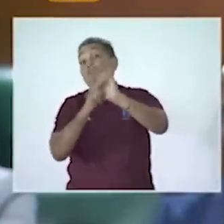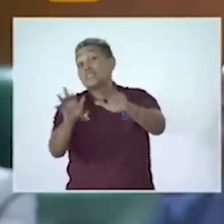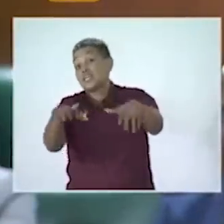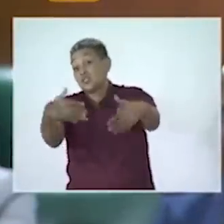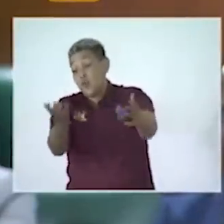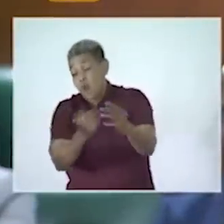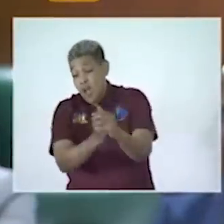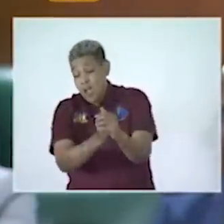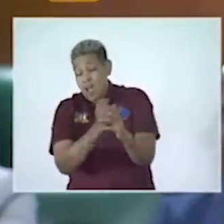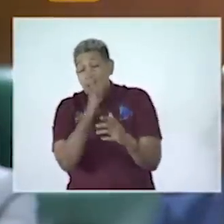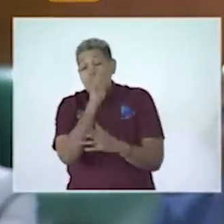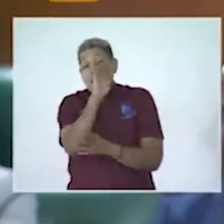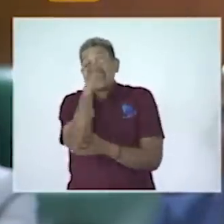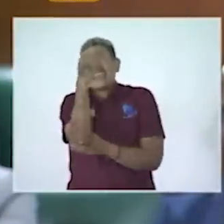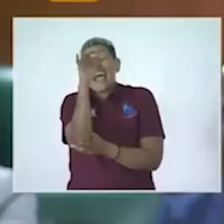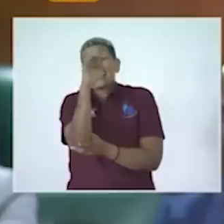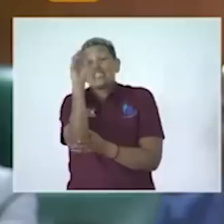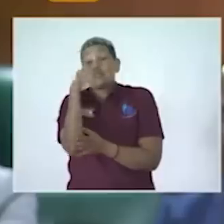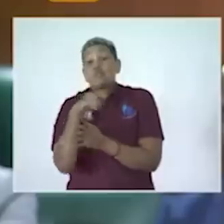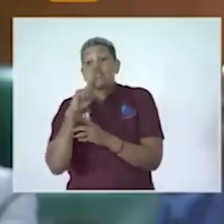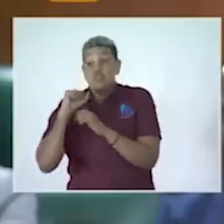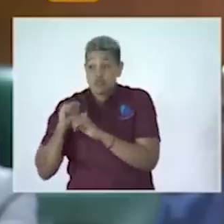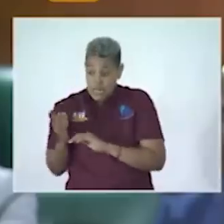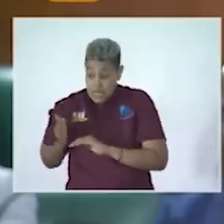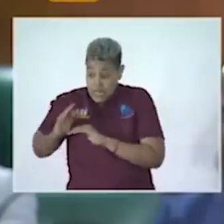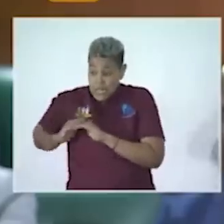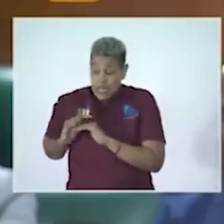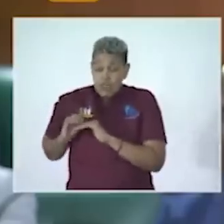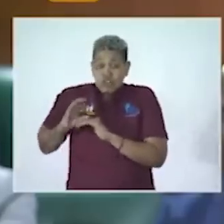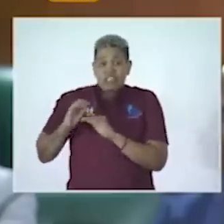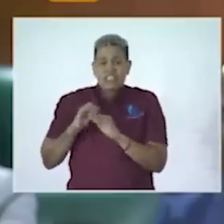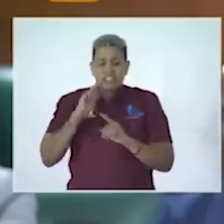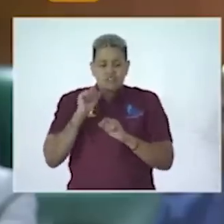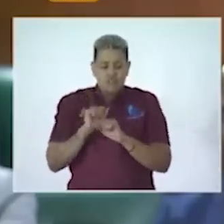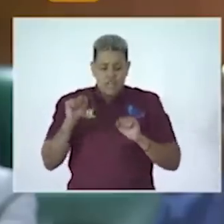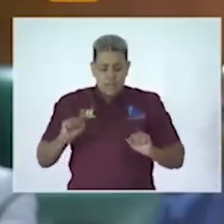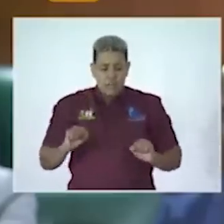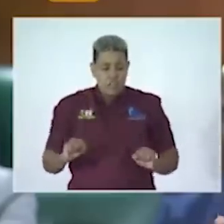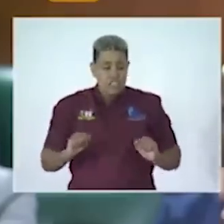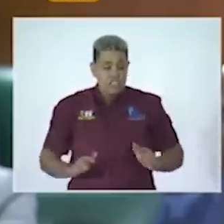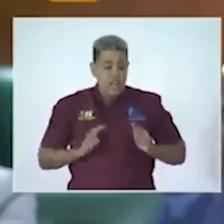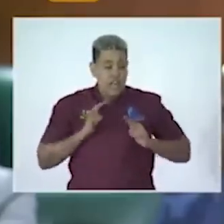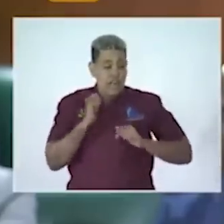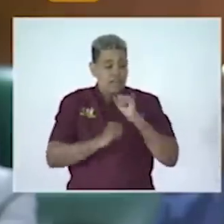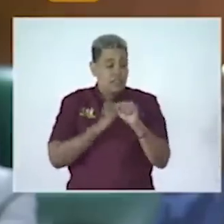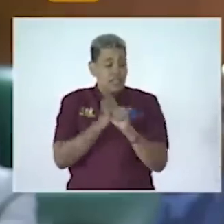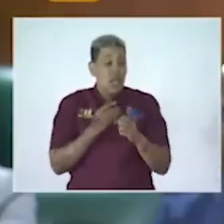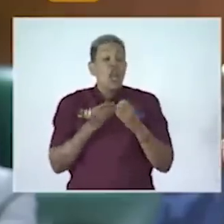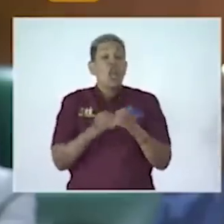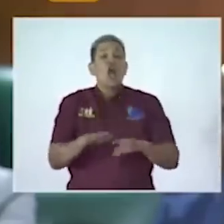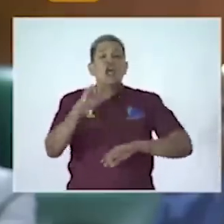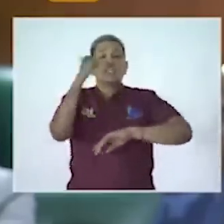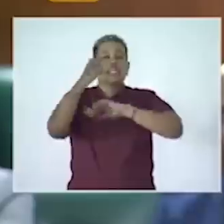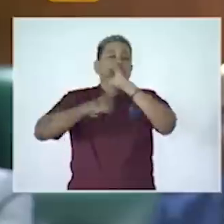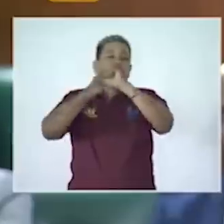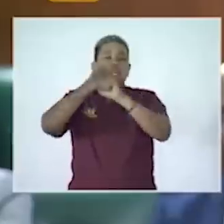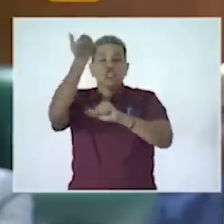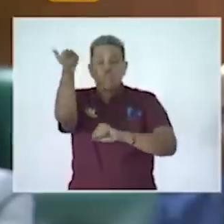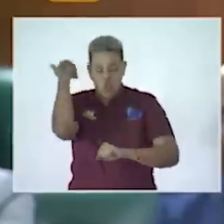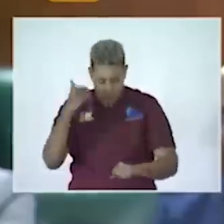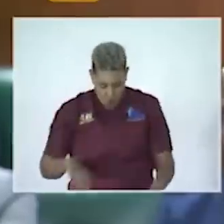it represents a 19% increase in the potential life years lost a decade ago, 10 years